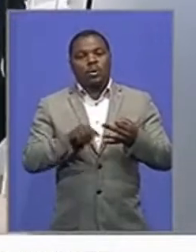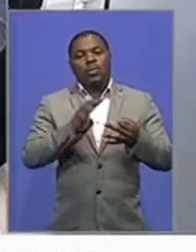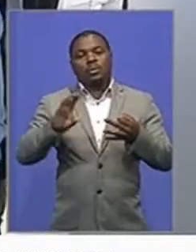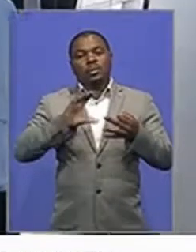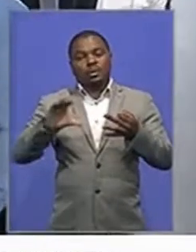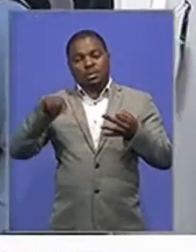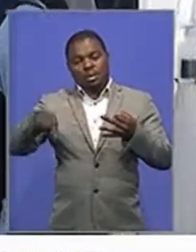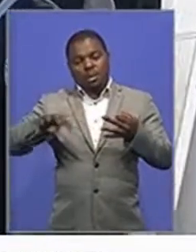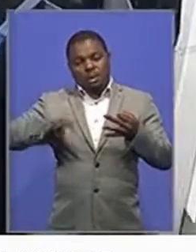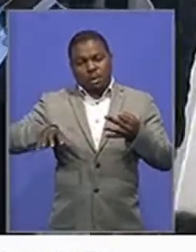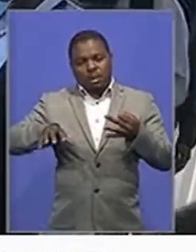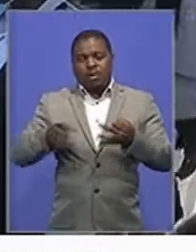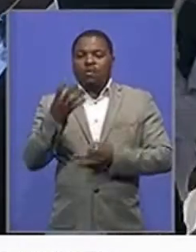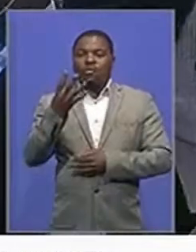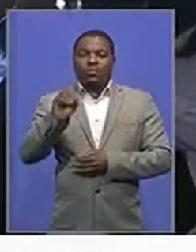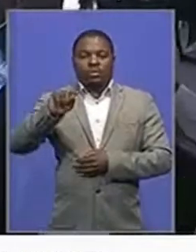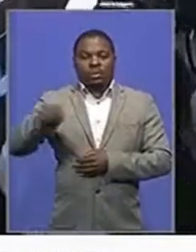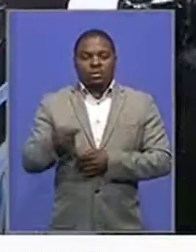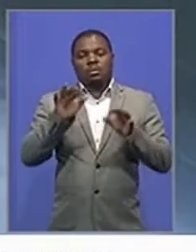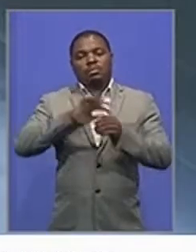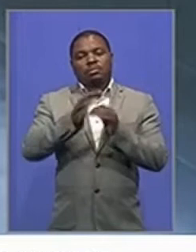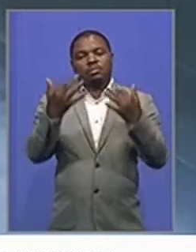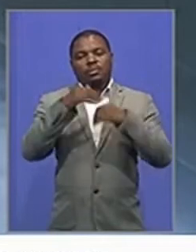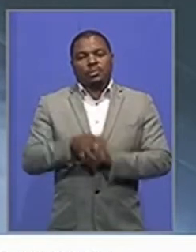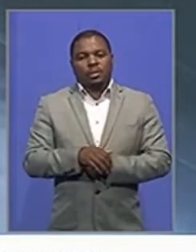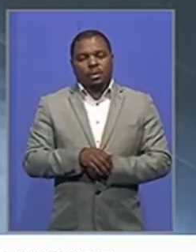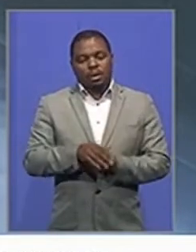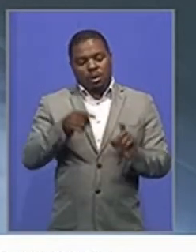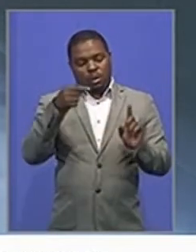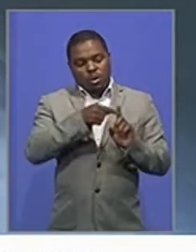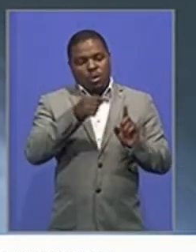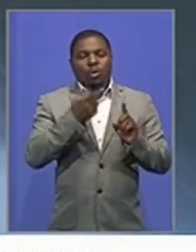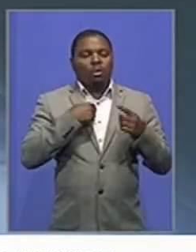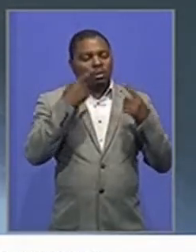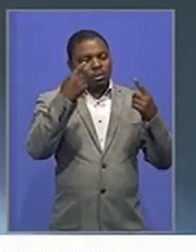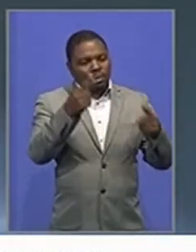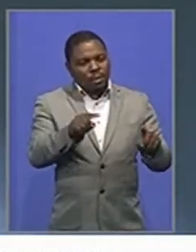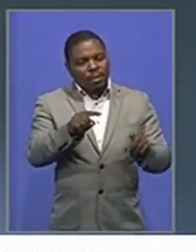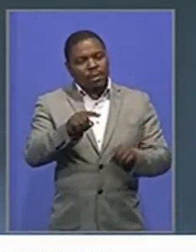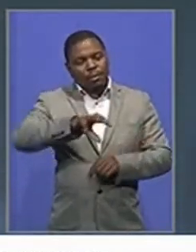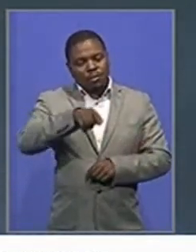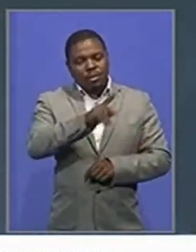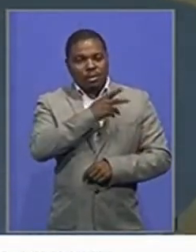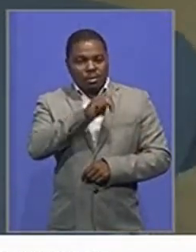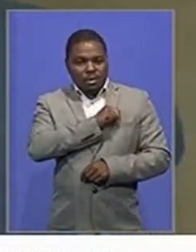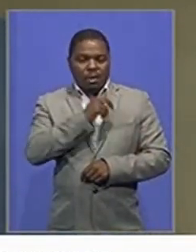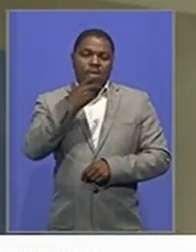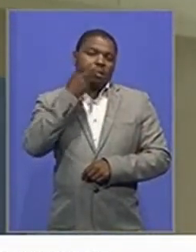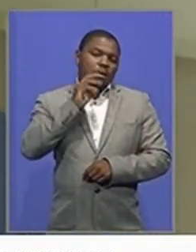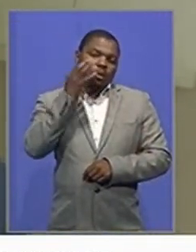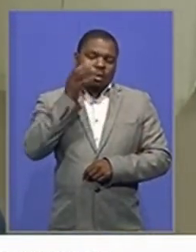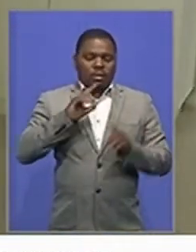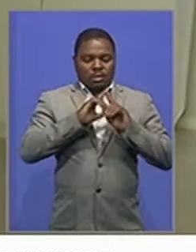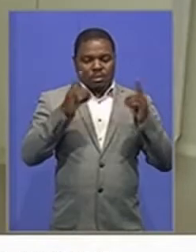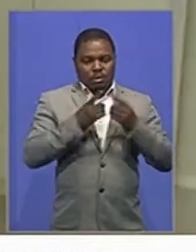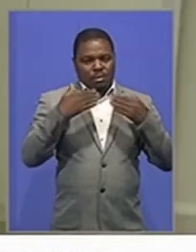na le dikete tse 40. Nakong ya leeto la hae profenseng ena, Letona Mkhize le re Lefapha la Bophelo le se le le malala